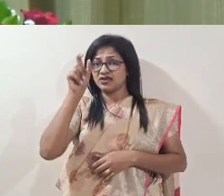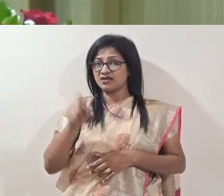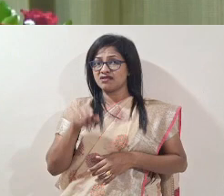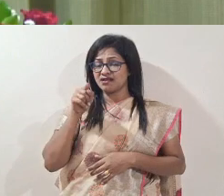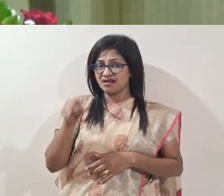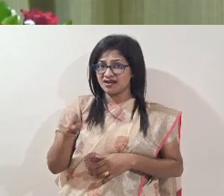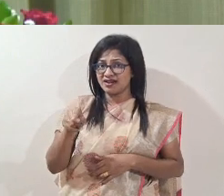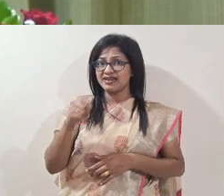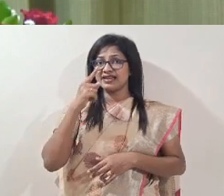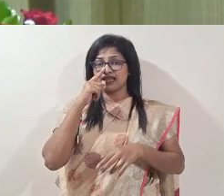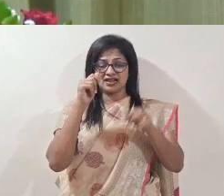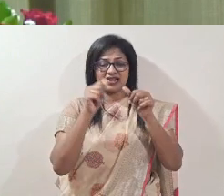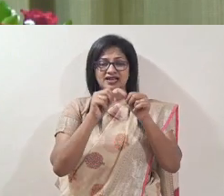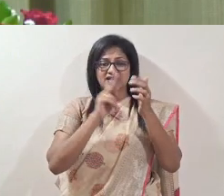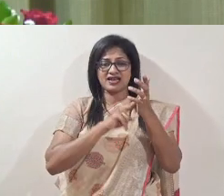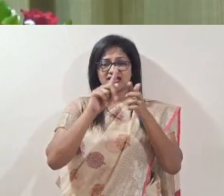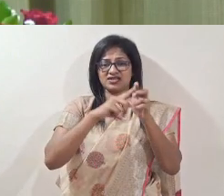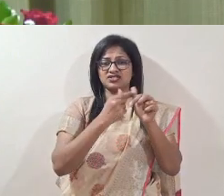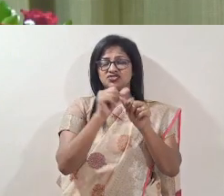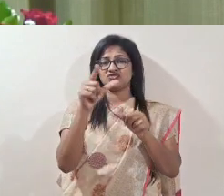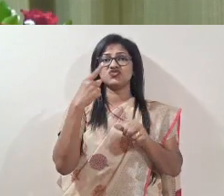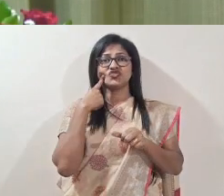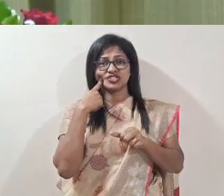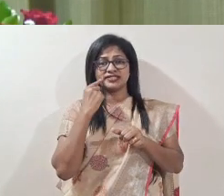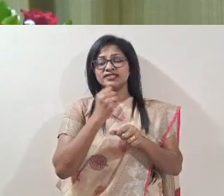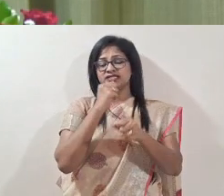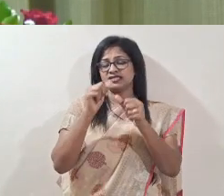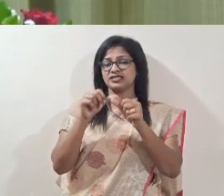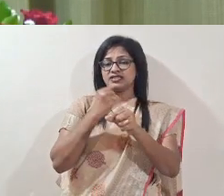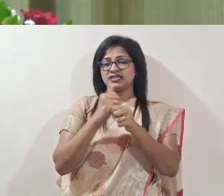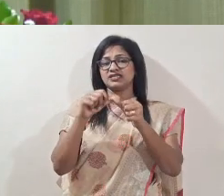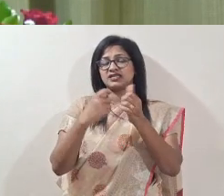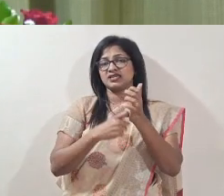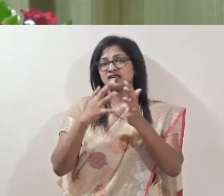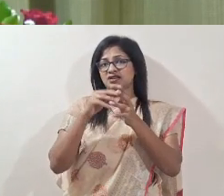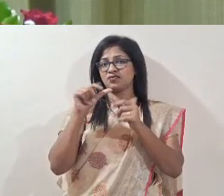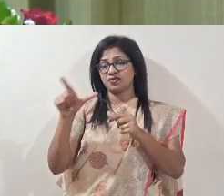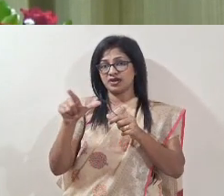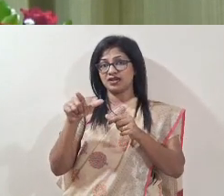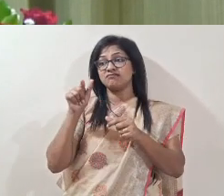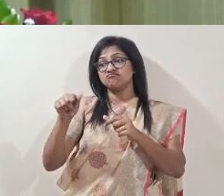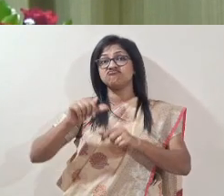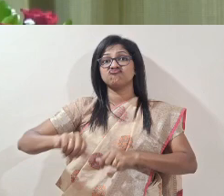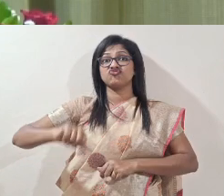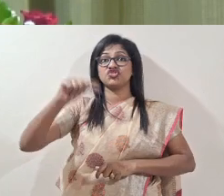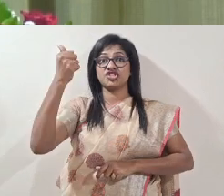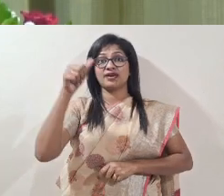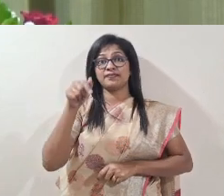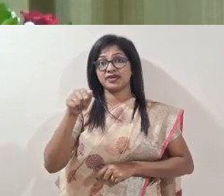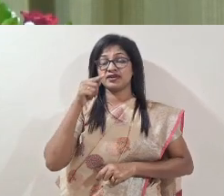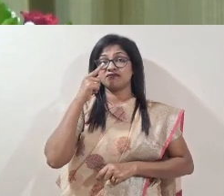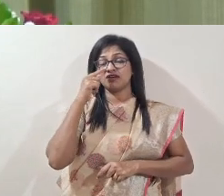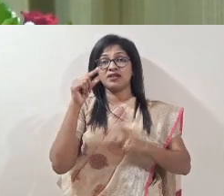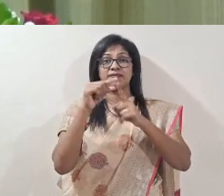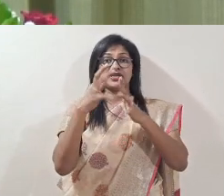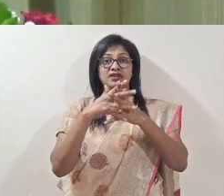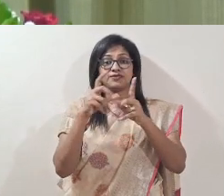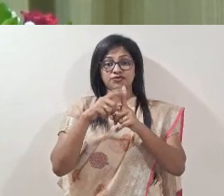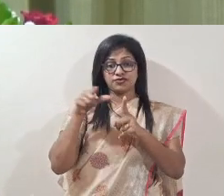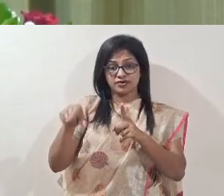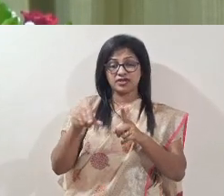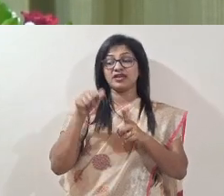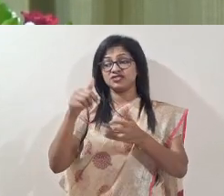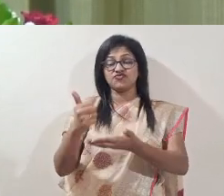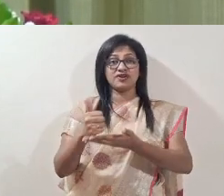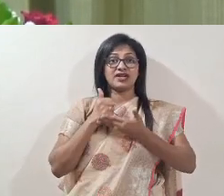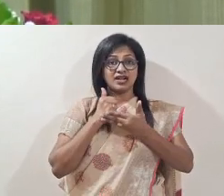aware, Anjali Agarwal. Okay, sir. She is the champion for PWD. And she has helped me a